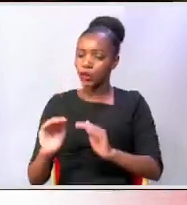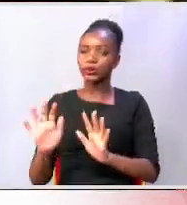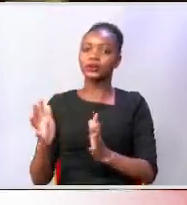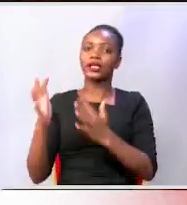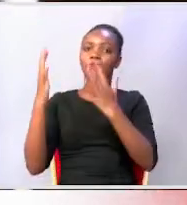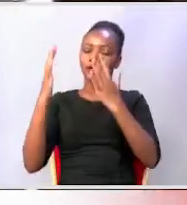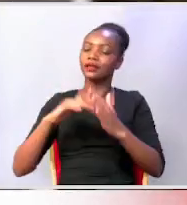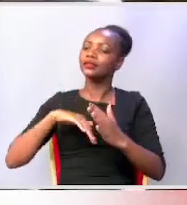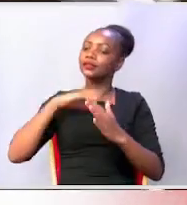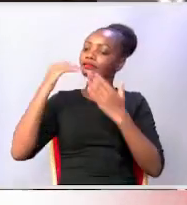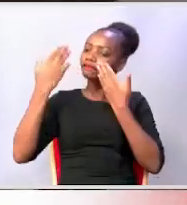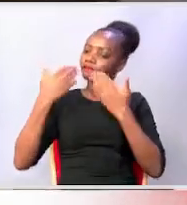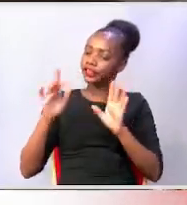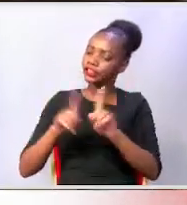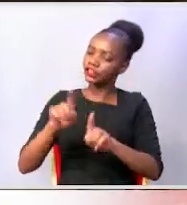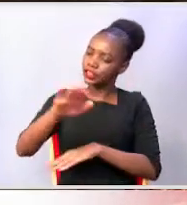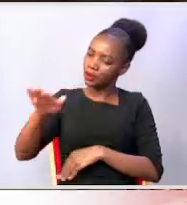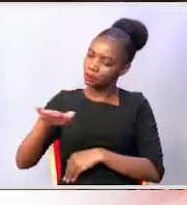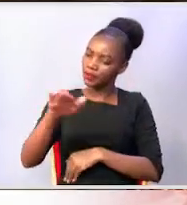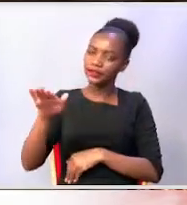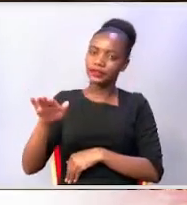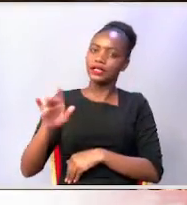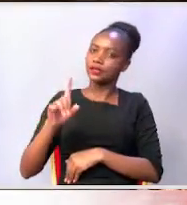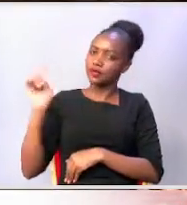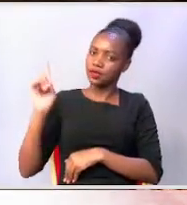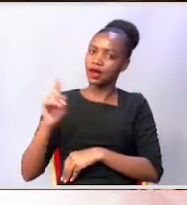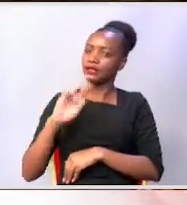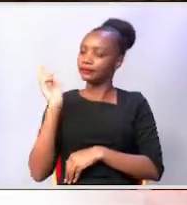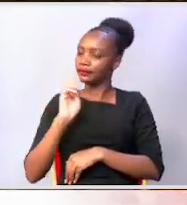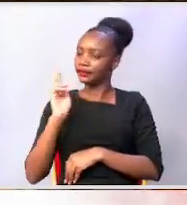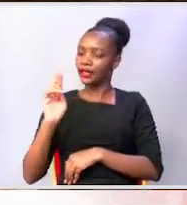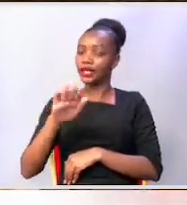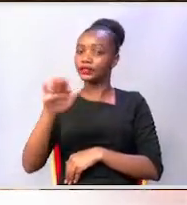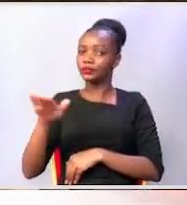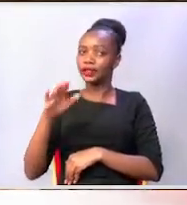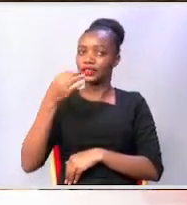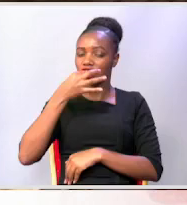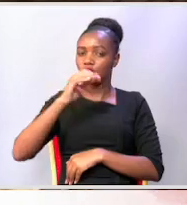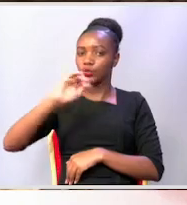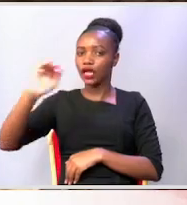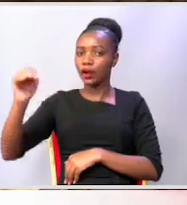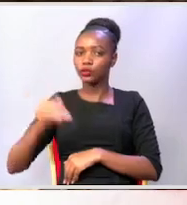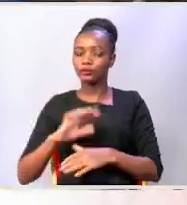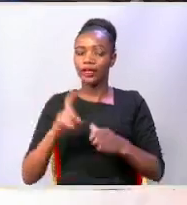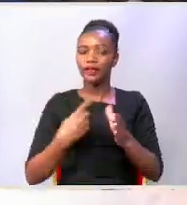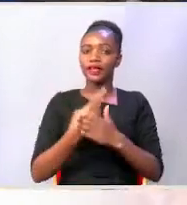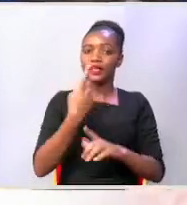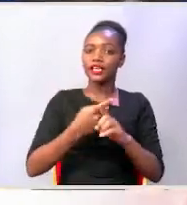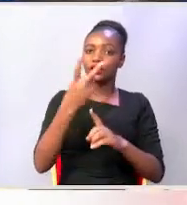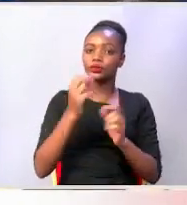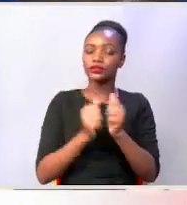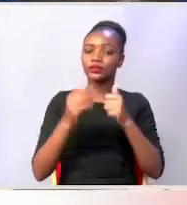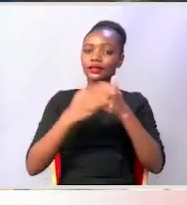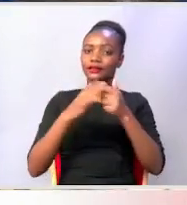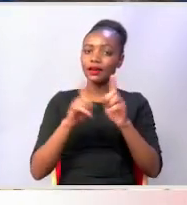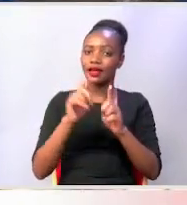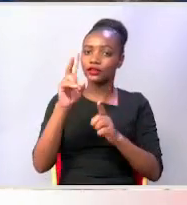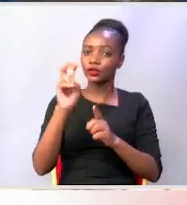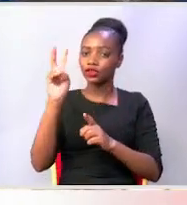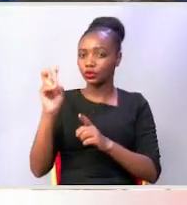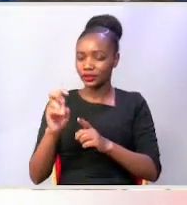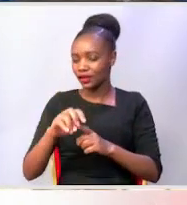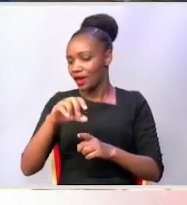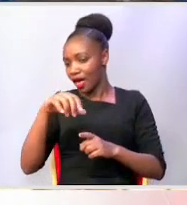met their deaths at the place that is now known as a dangerous spot in Kitui County. In 2019 and 2020,